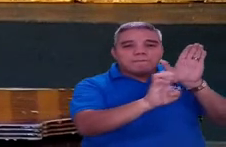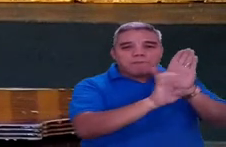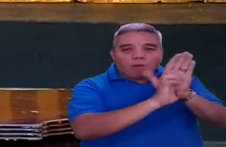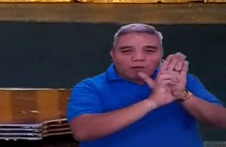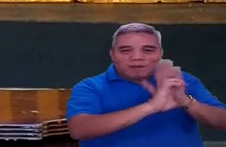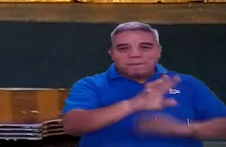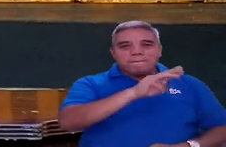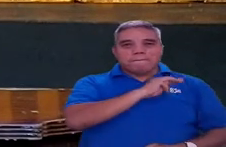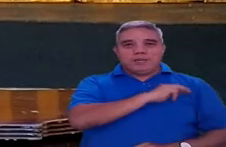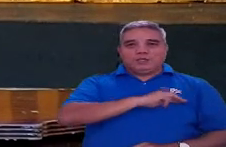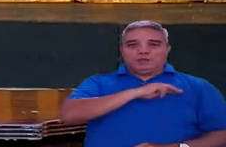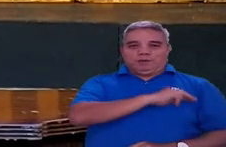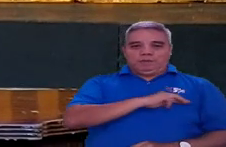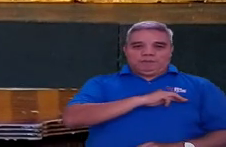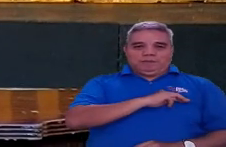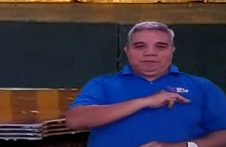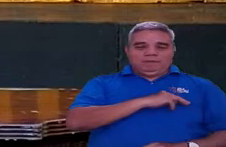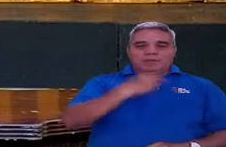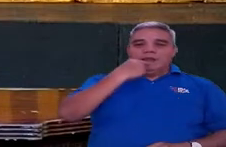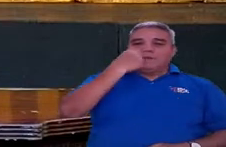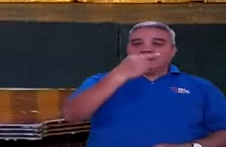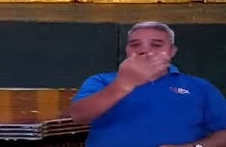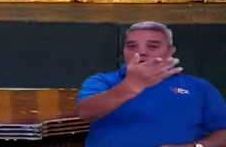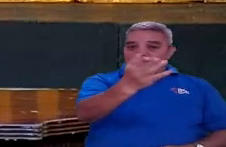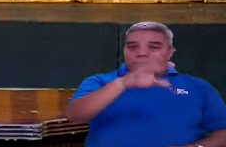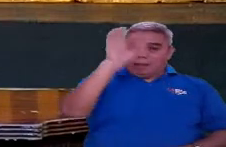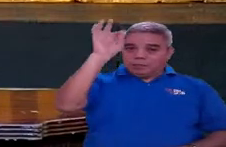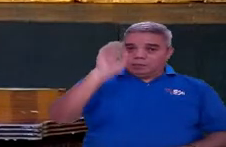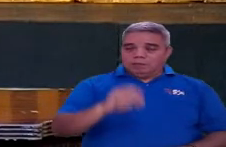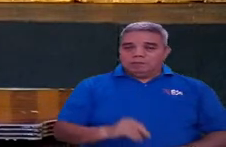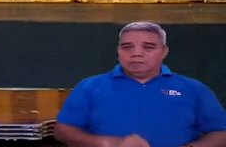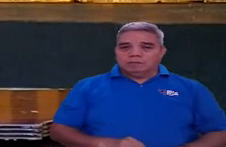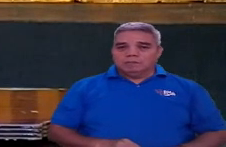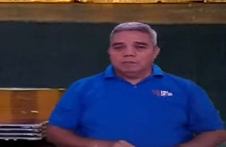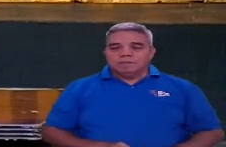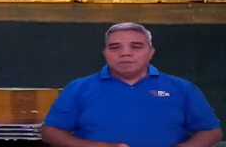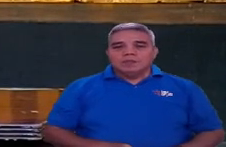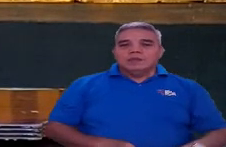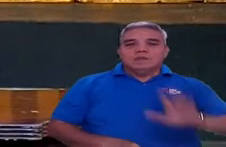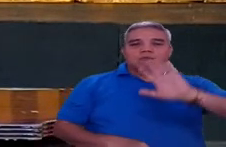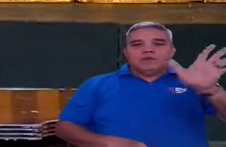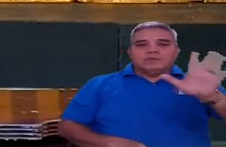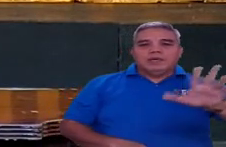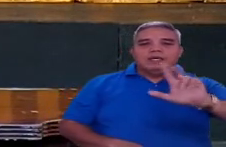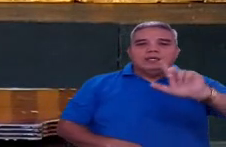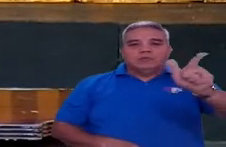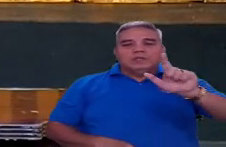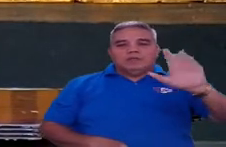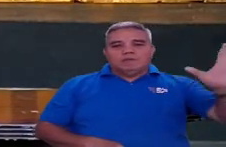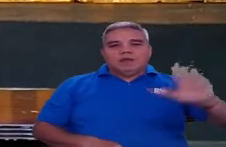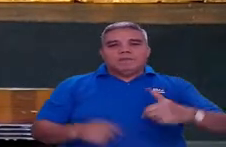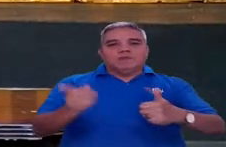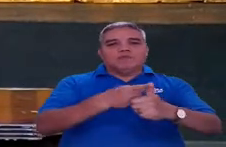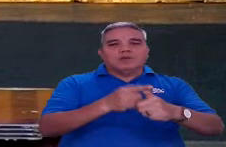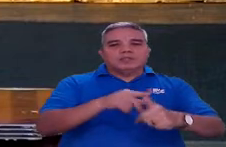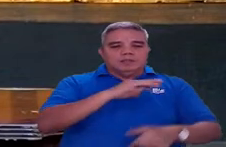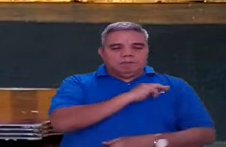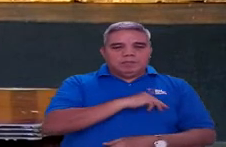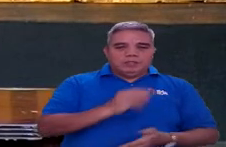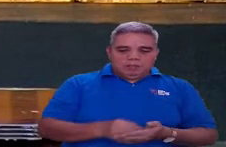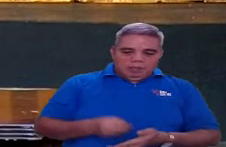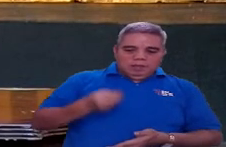mission. I'm telling you, mga kaigsunan, I was giving 25 pesos in my first mission